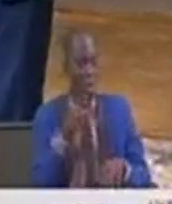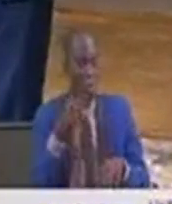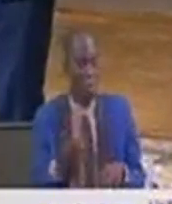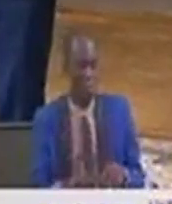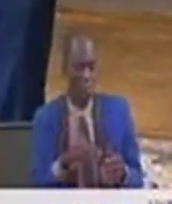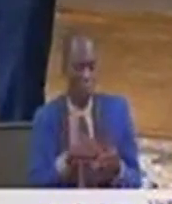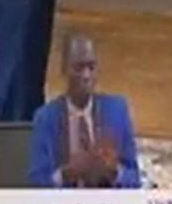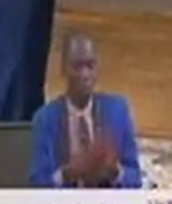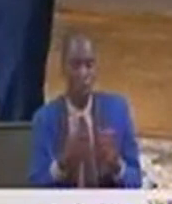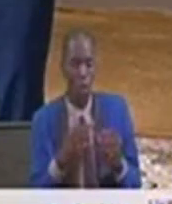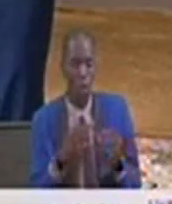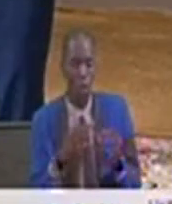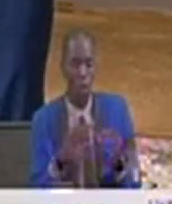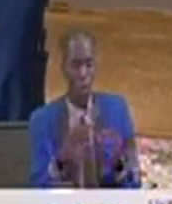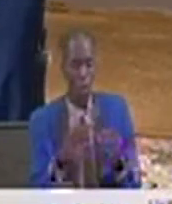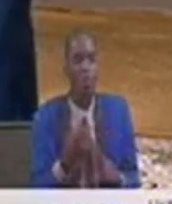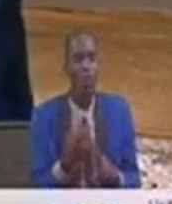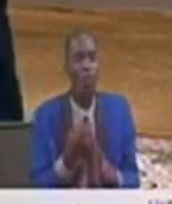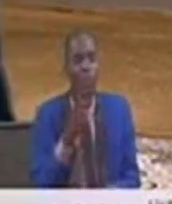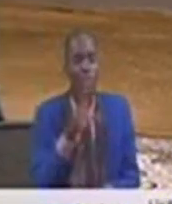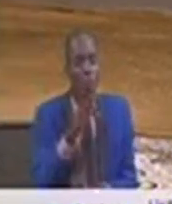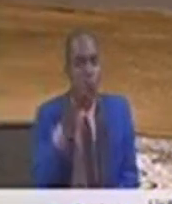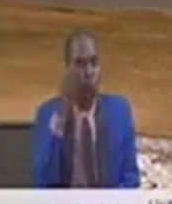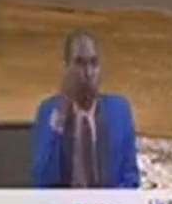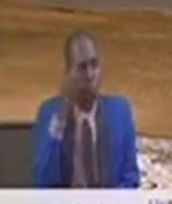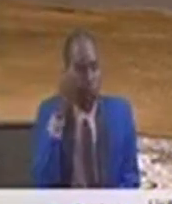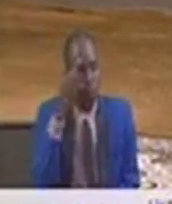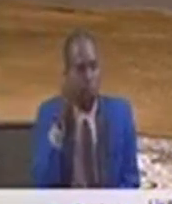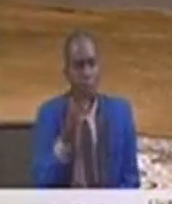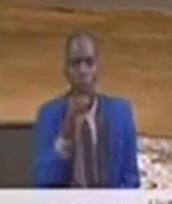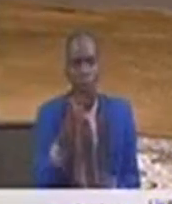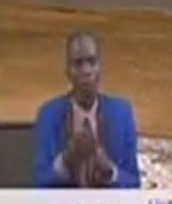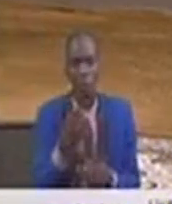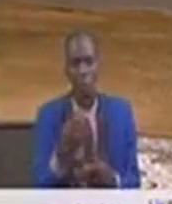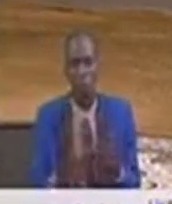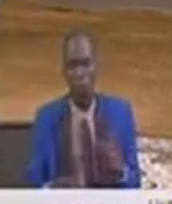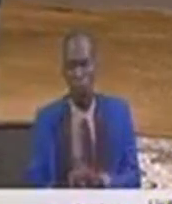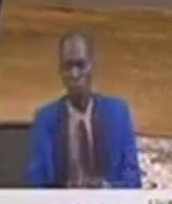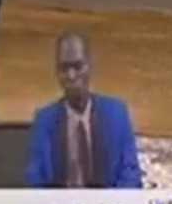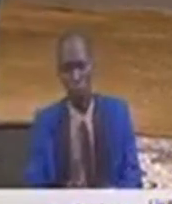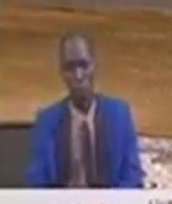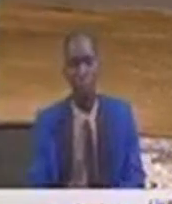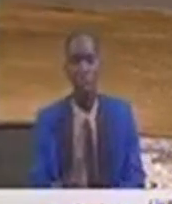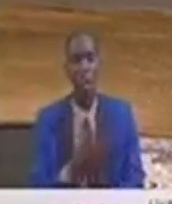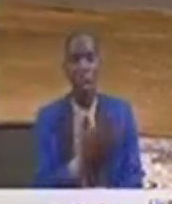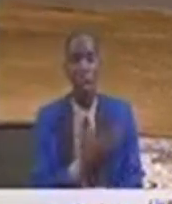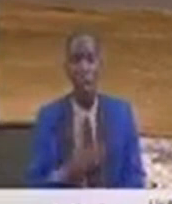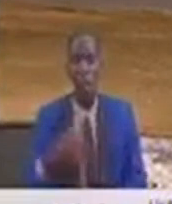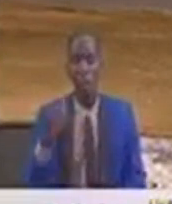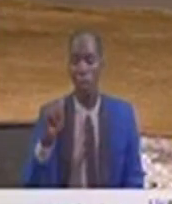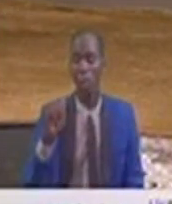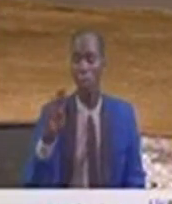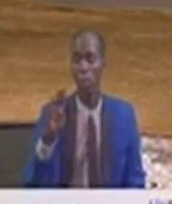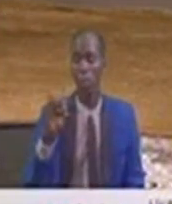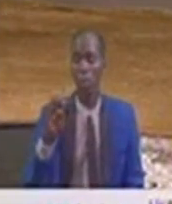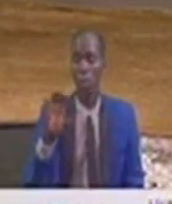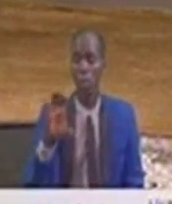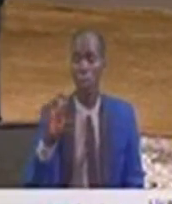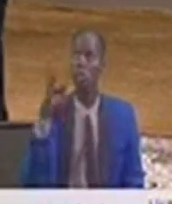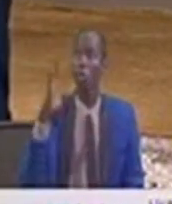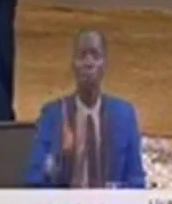thou art but a dead man, for the woman which thou hast taken, for she is